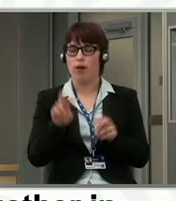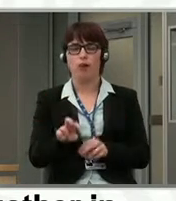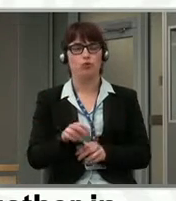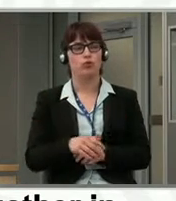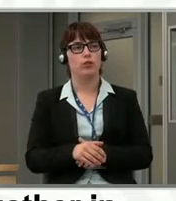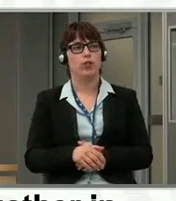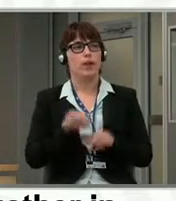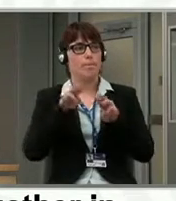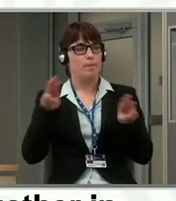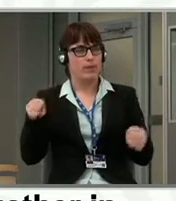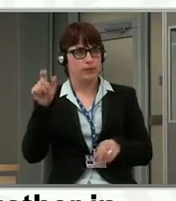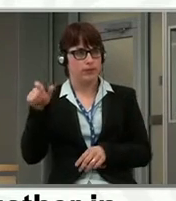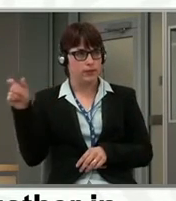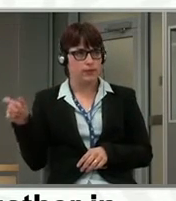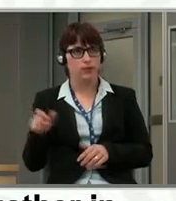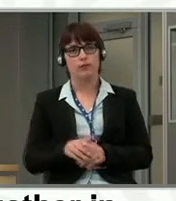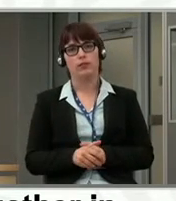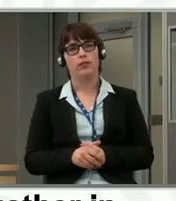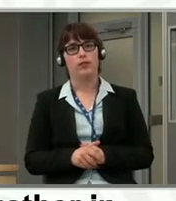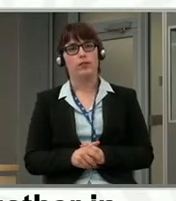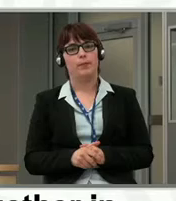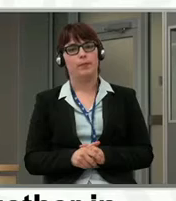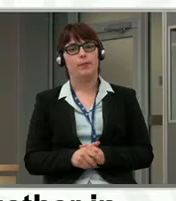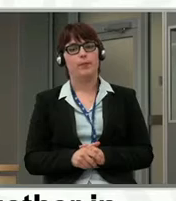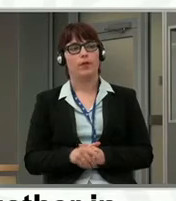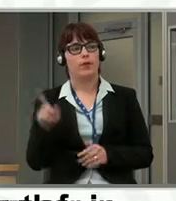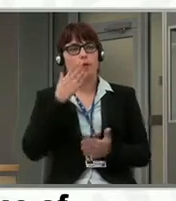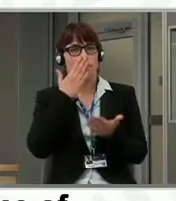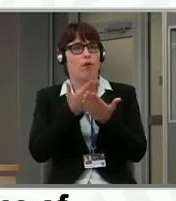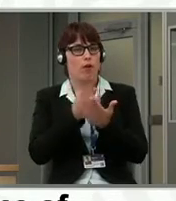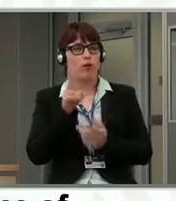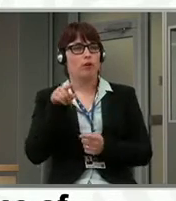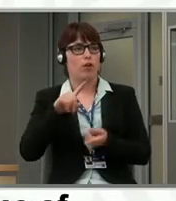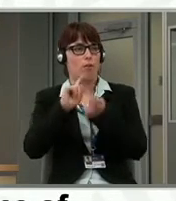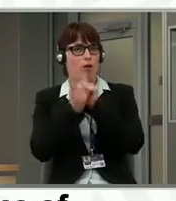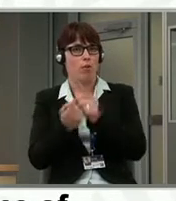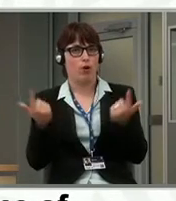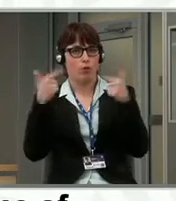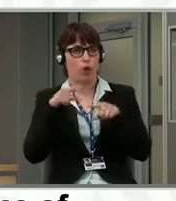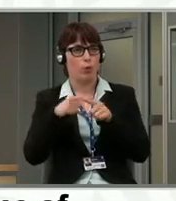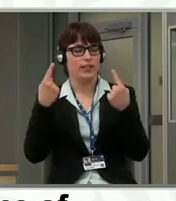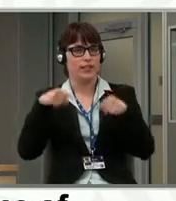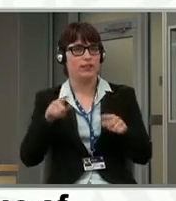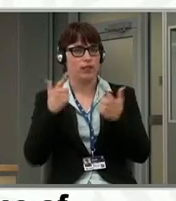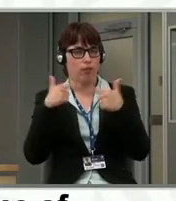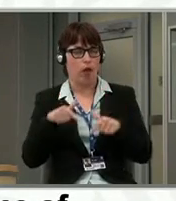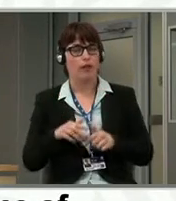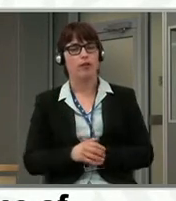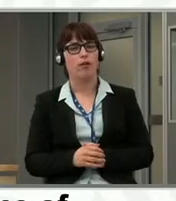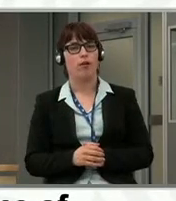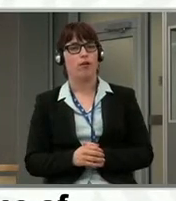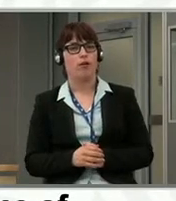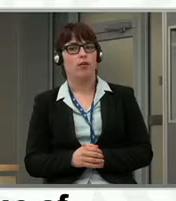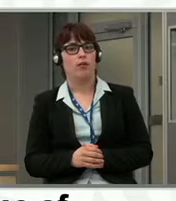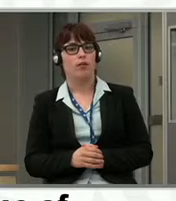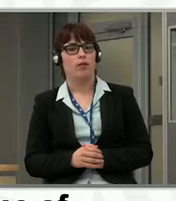shows us that in this time of change and crisis, the